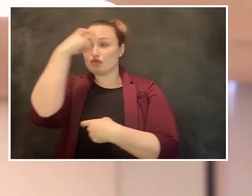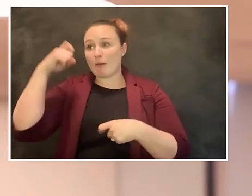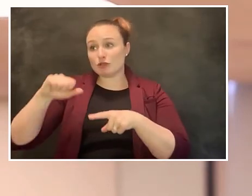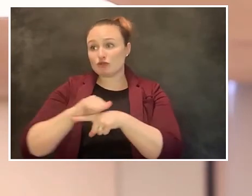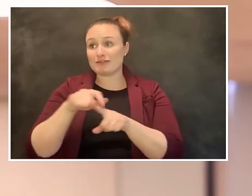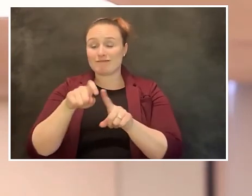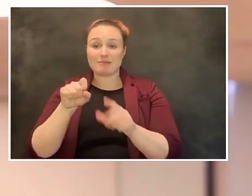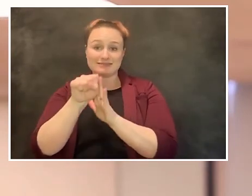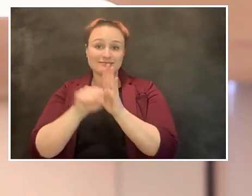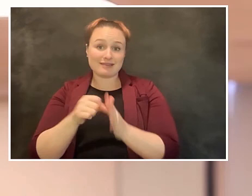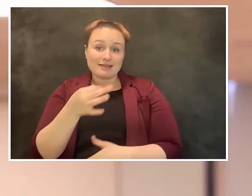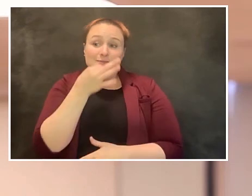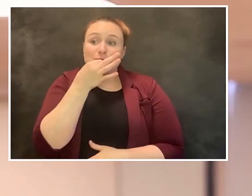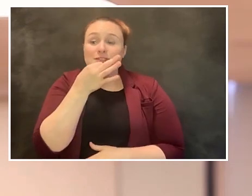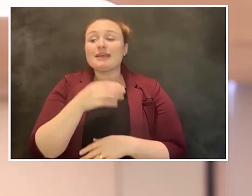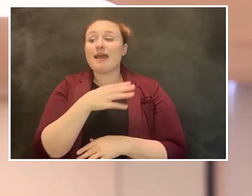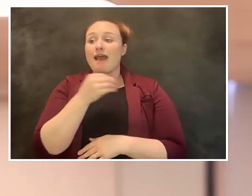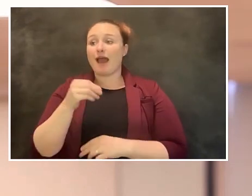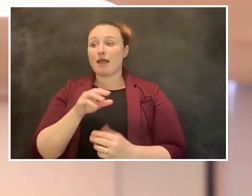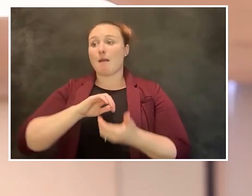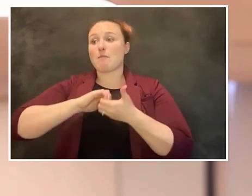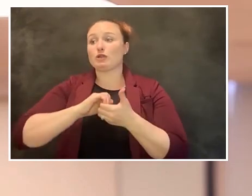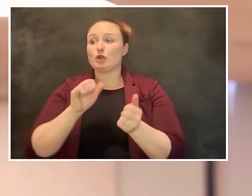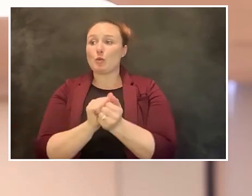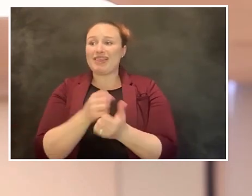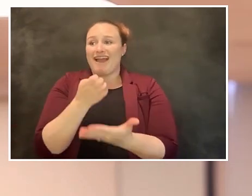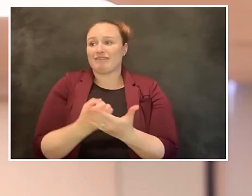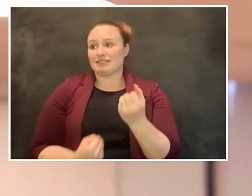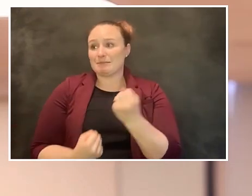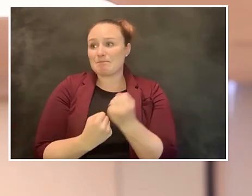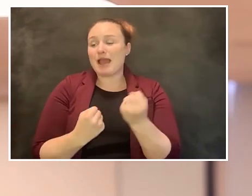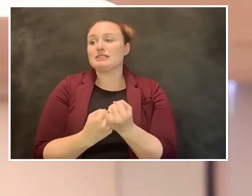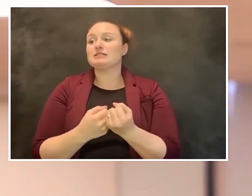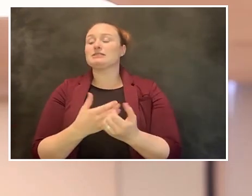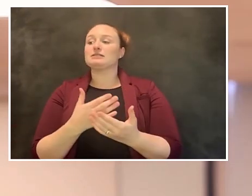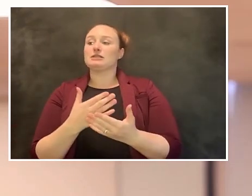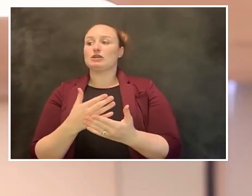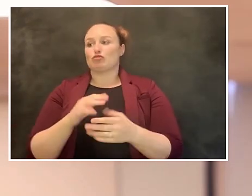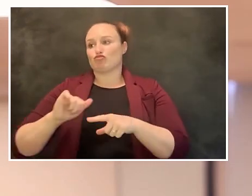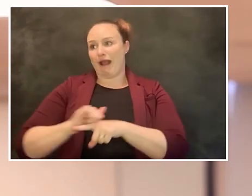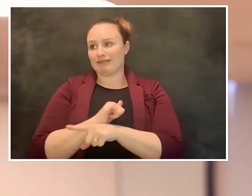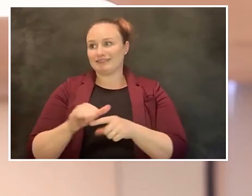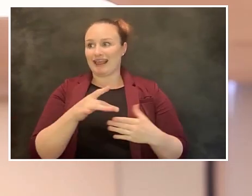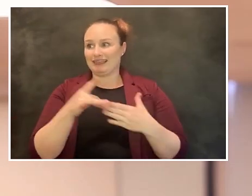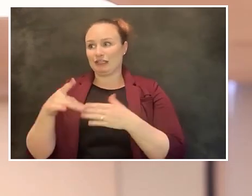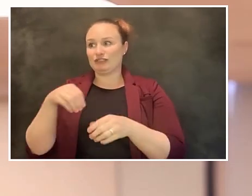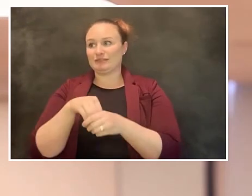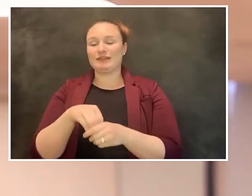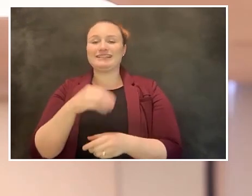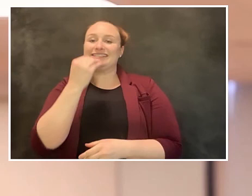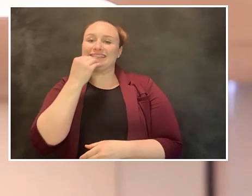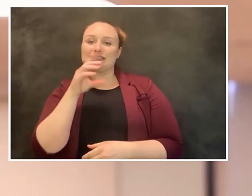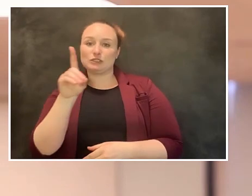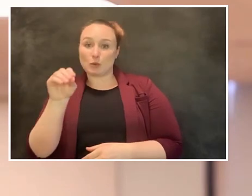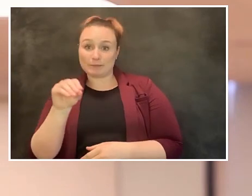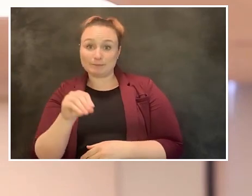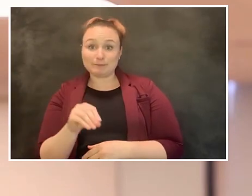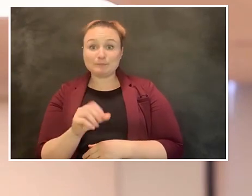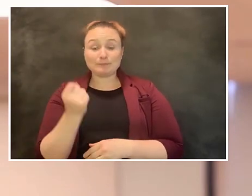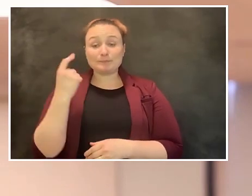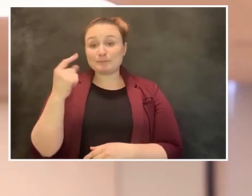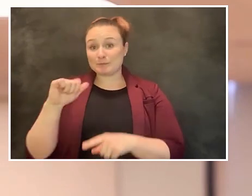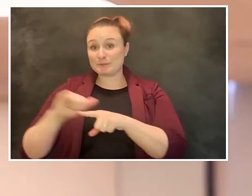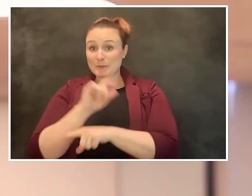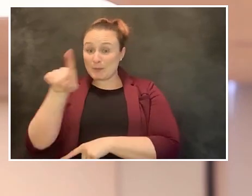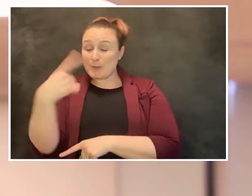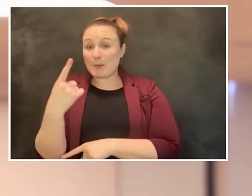practice leaders in treating eating disorders. But our training efforts aren't just limited to our department staff. We know that it